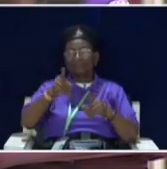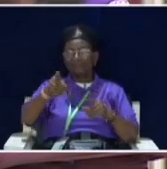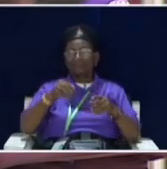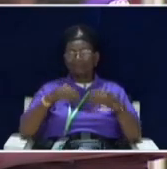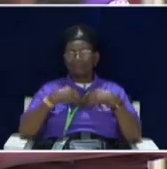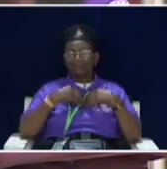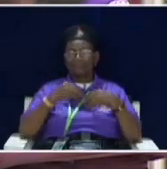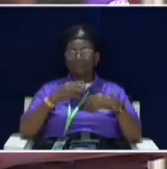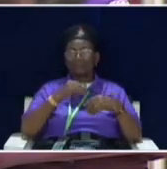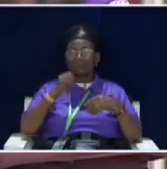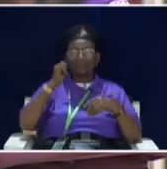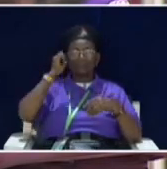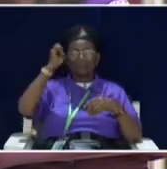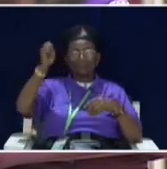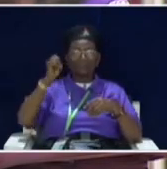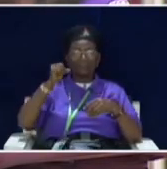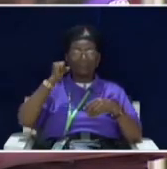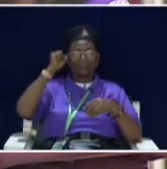And she says, six.